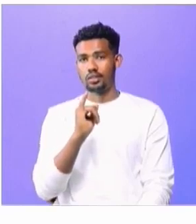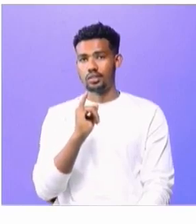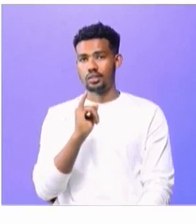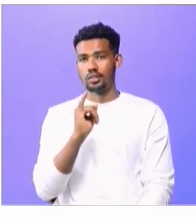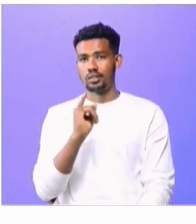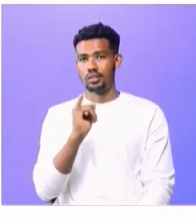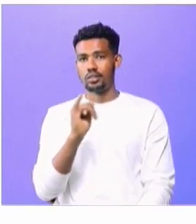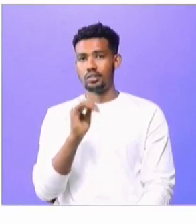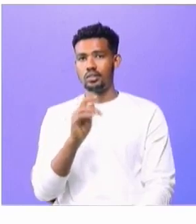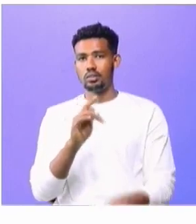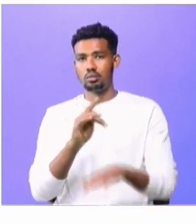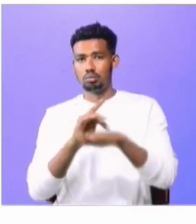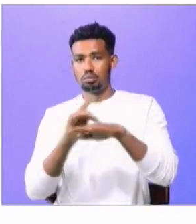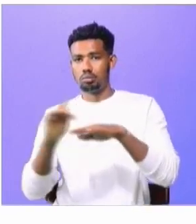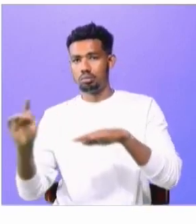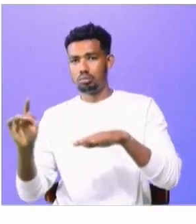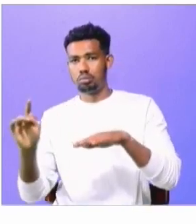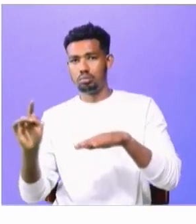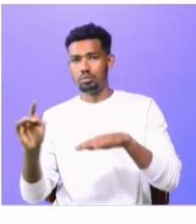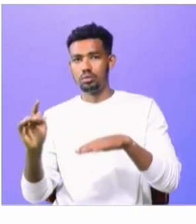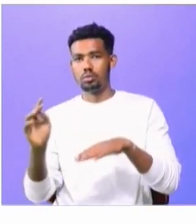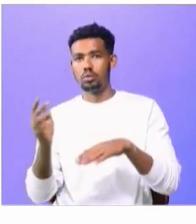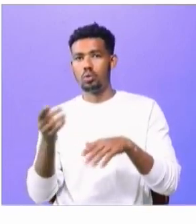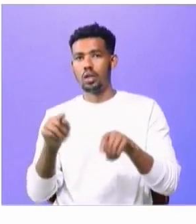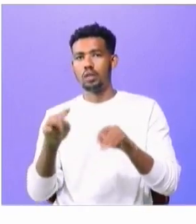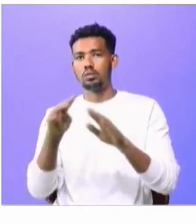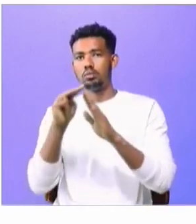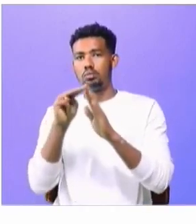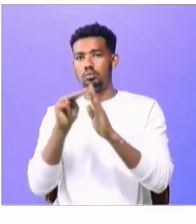blank March.